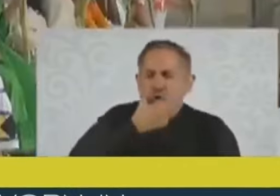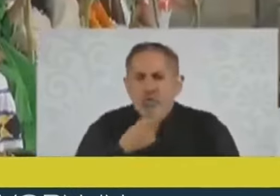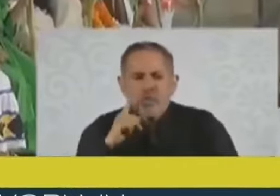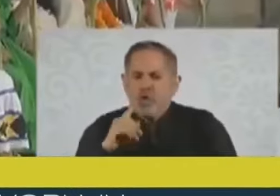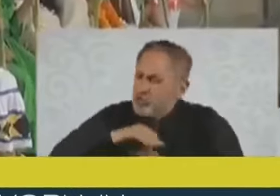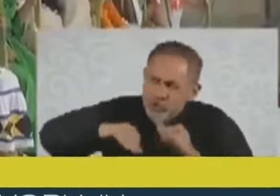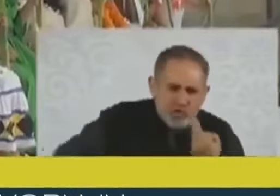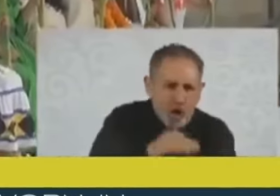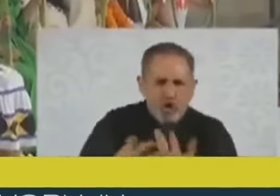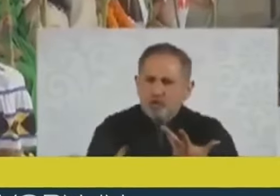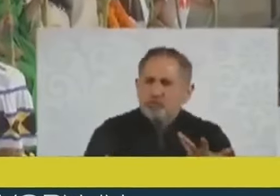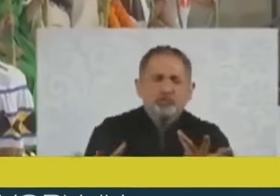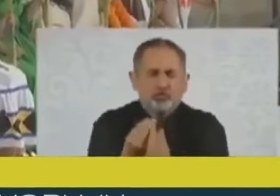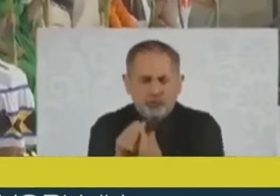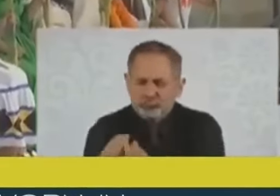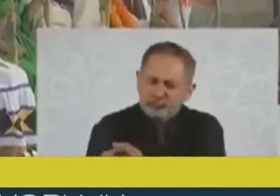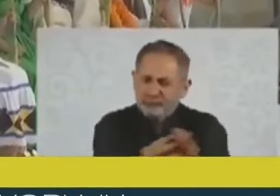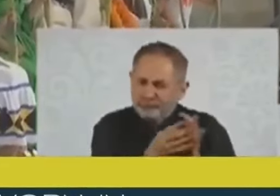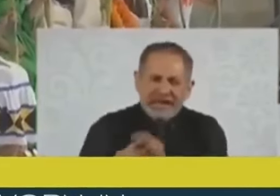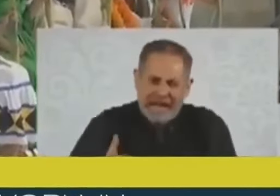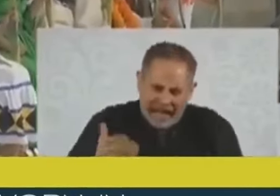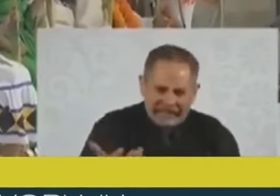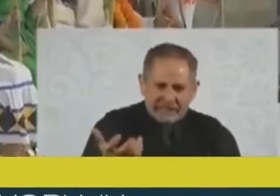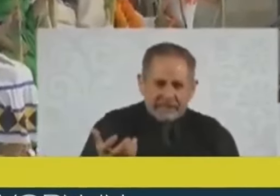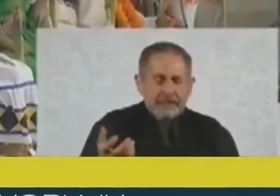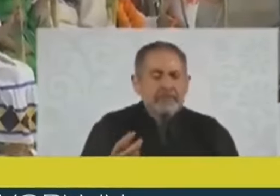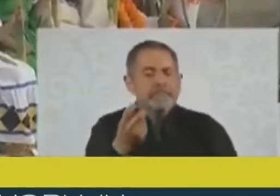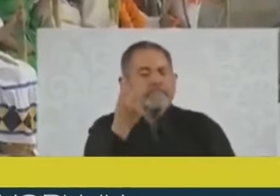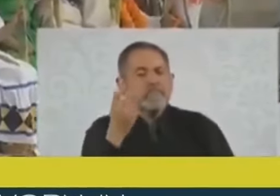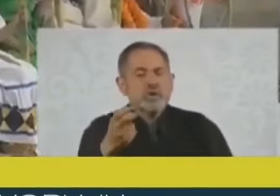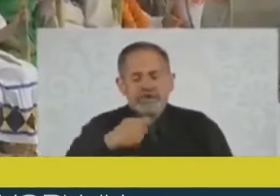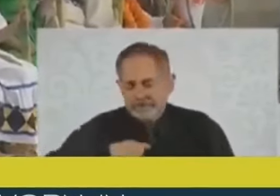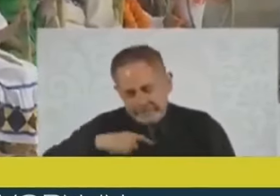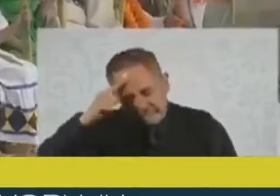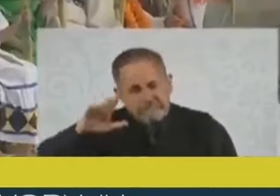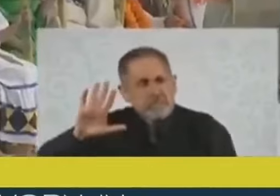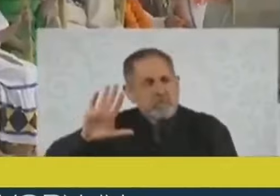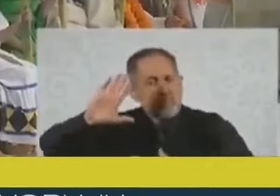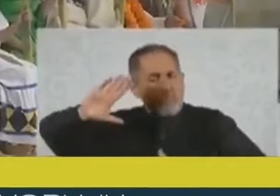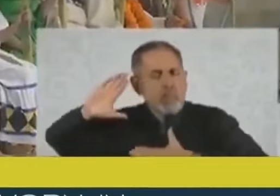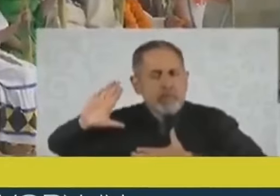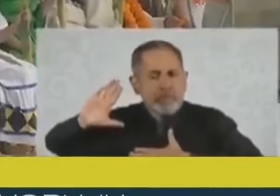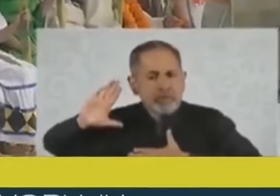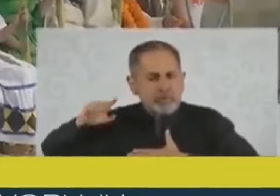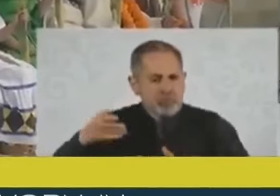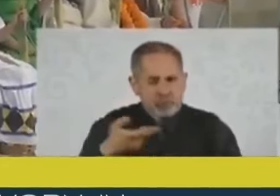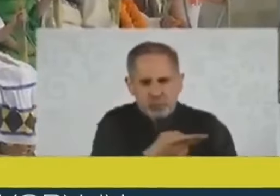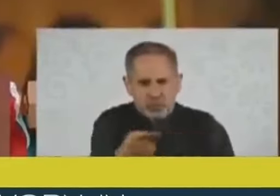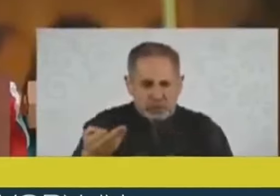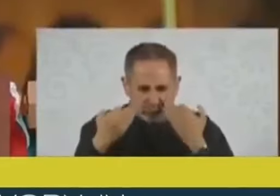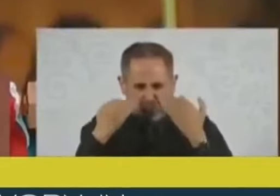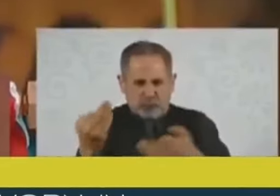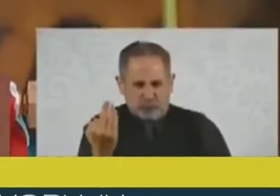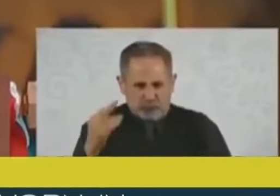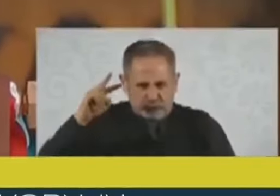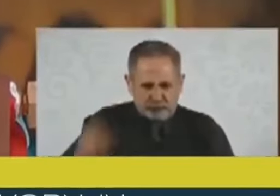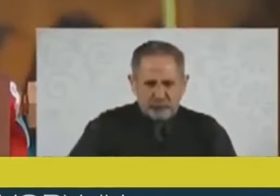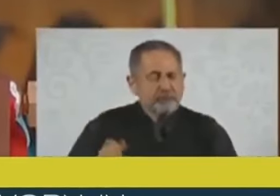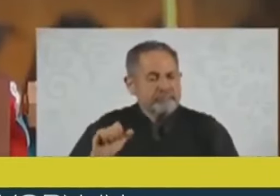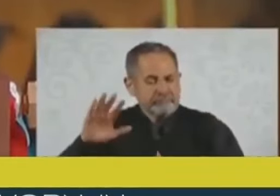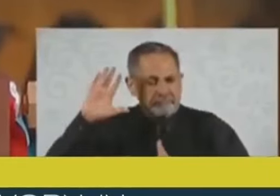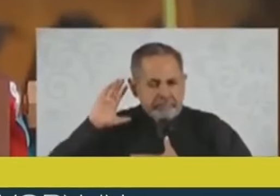be developed by all of us. Therefore, I commit to you that